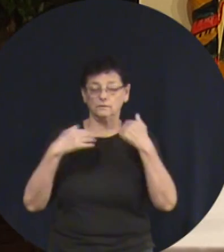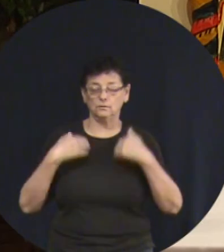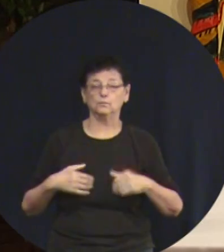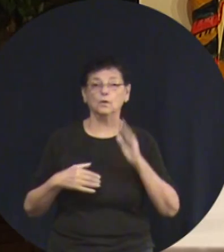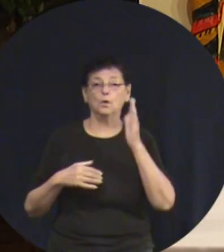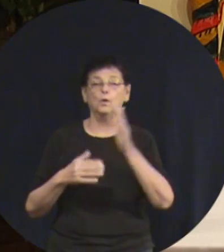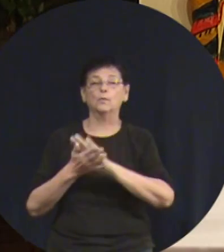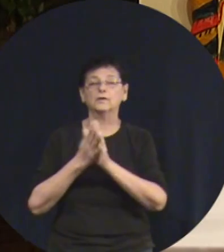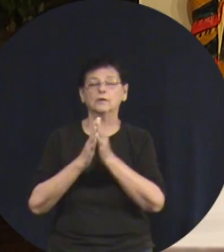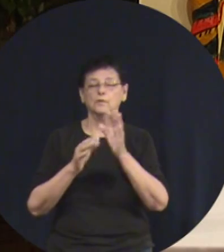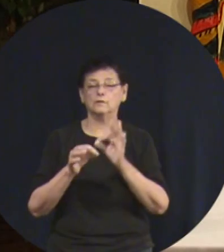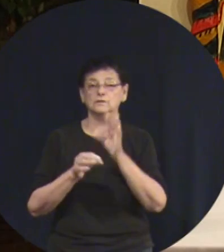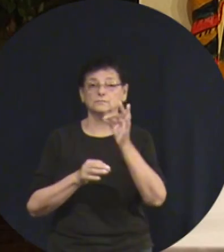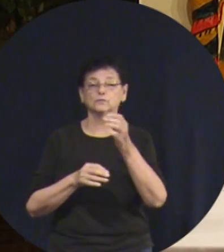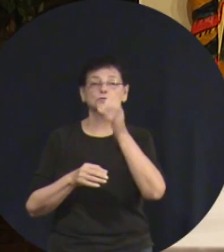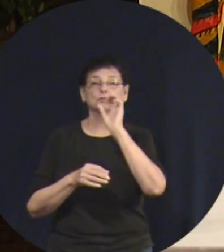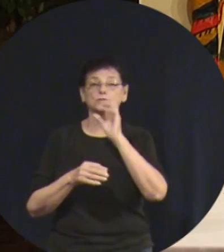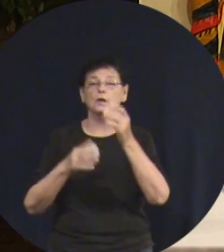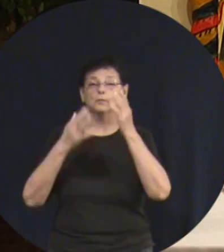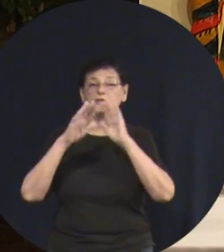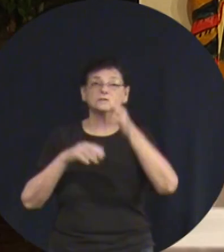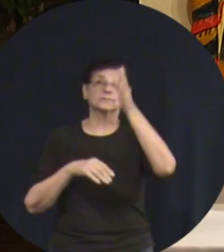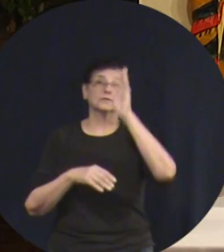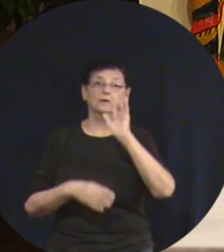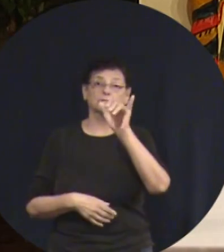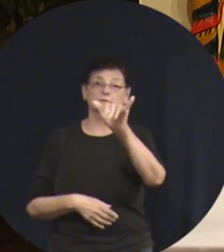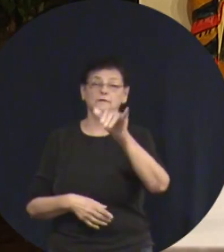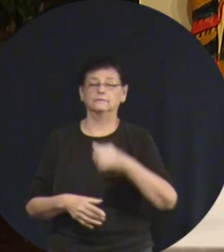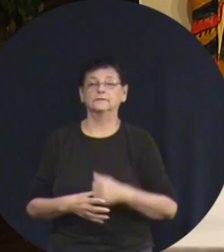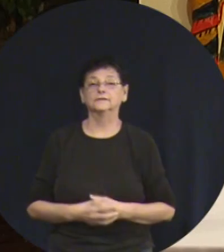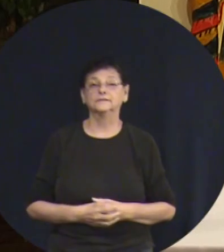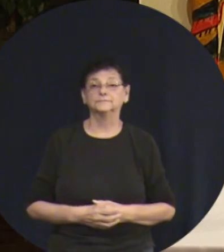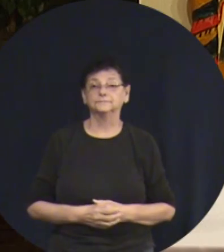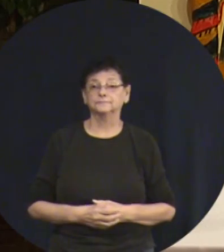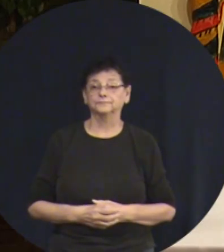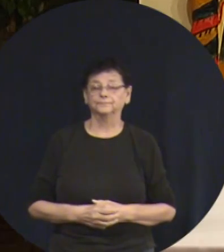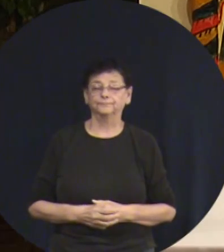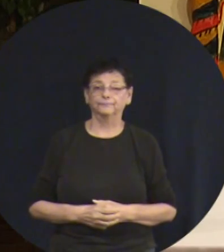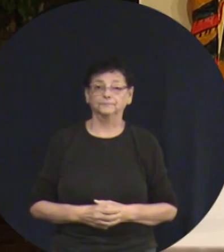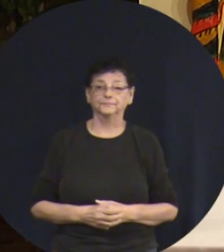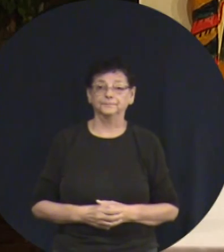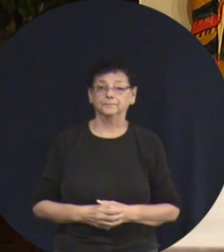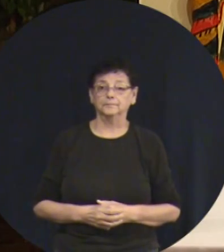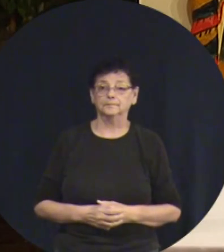will become our spiritual drink. Blessed be God forever.